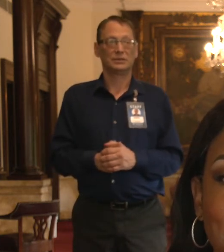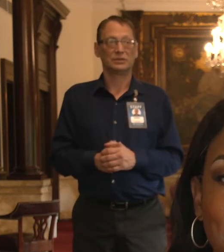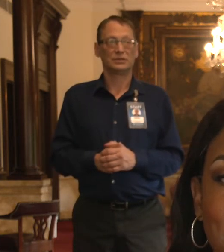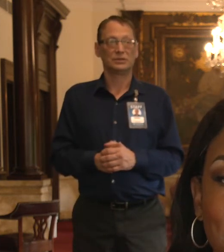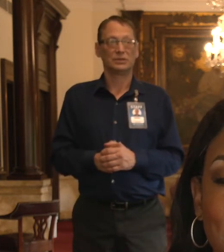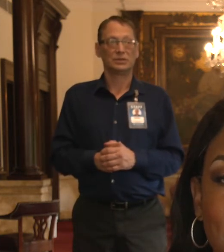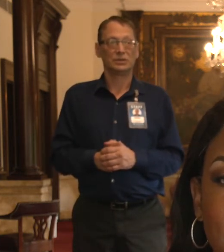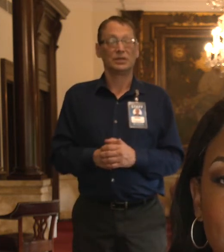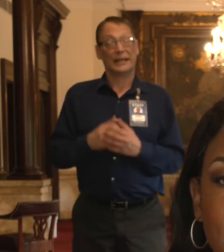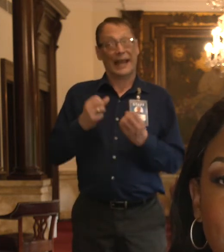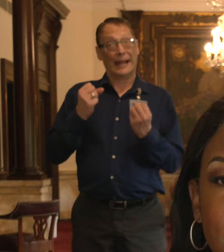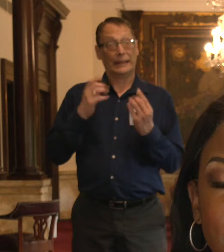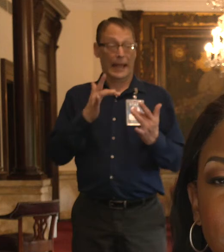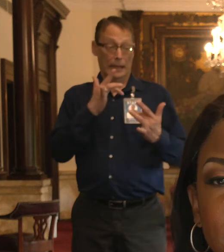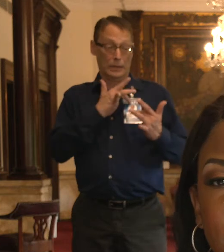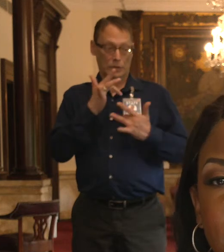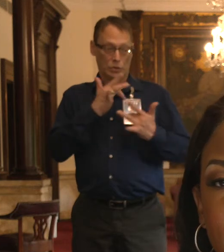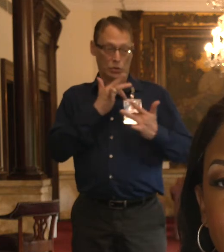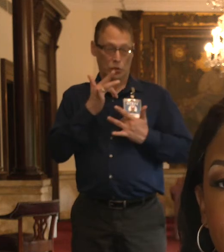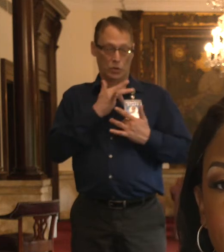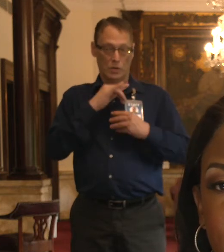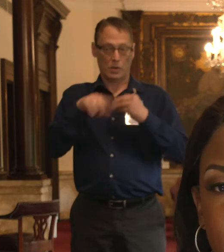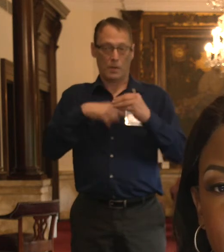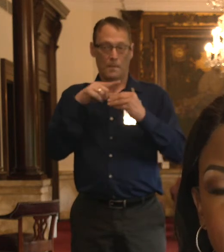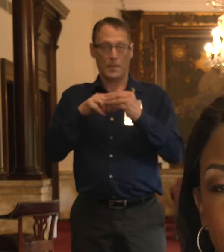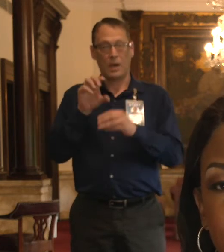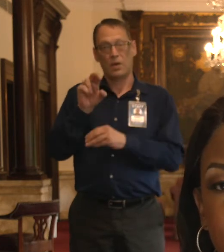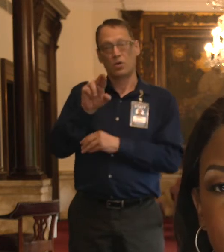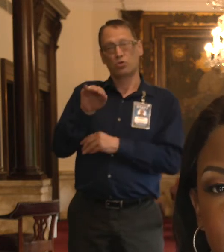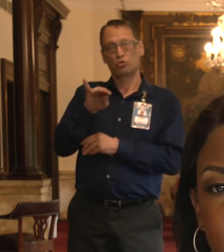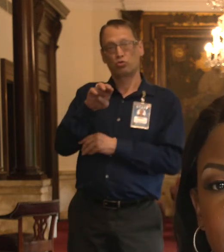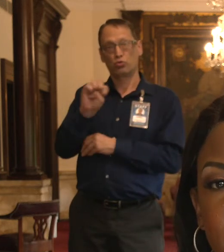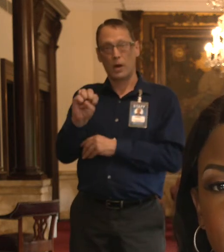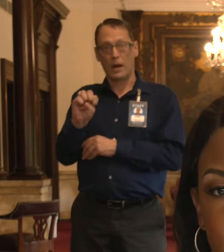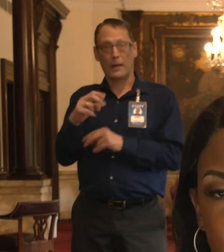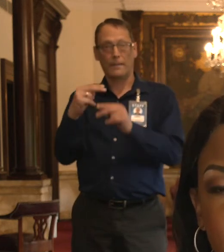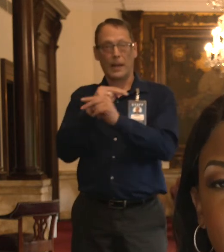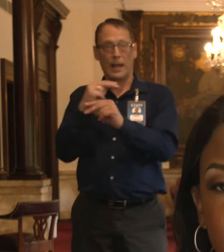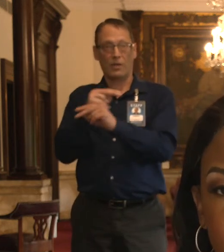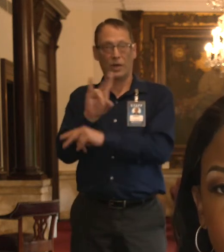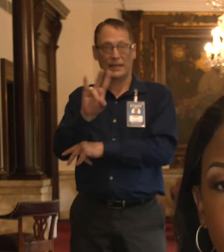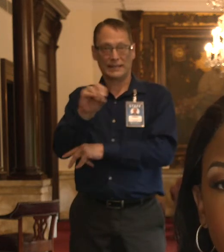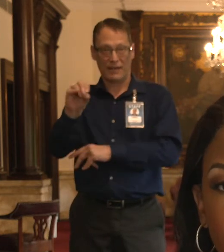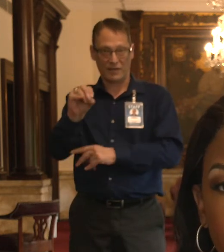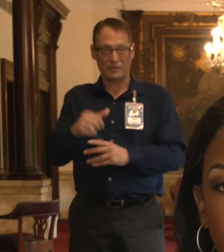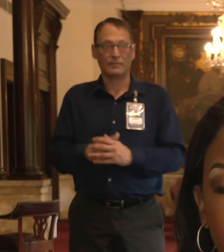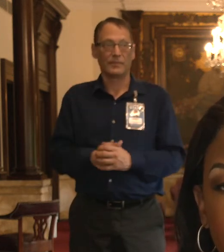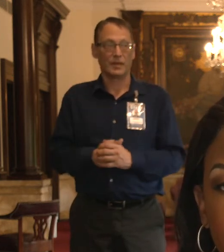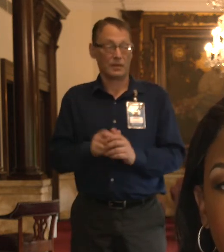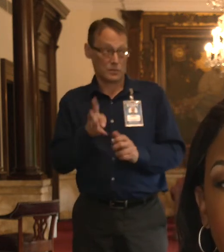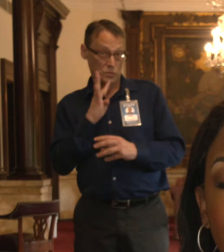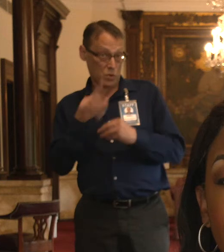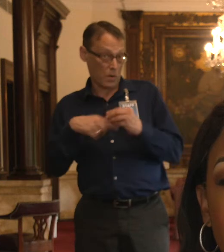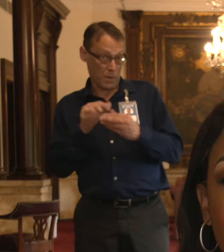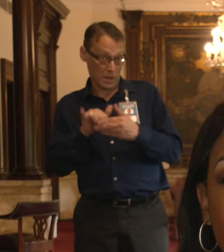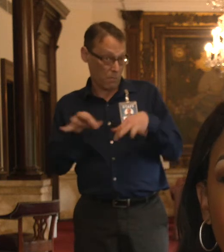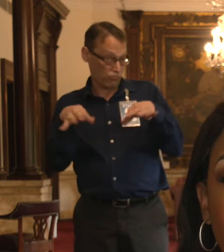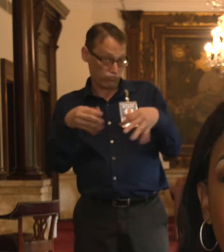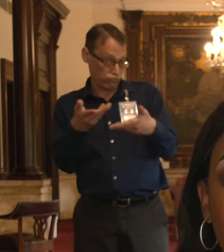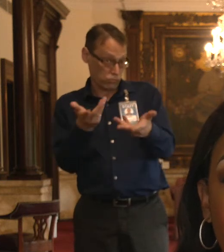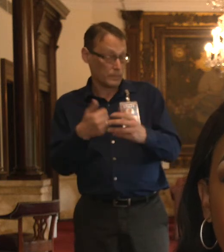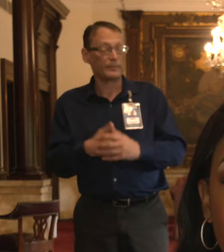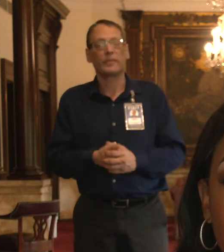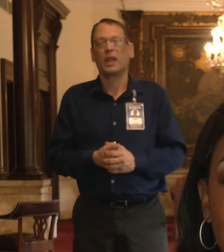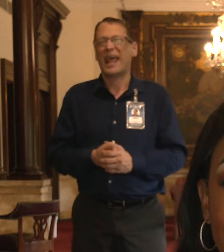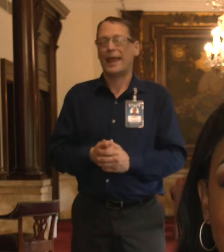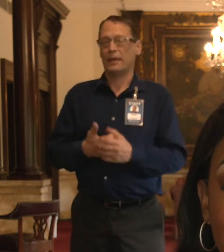So there's a lot of concern about the crime on Highway 70. Can you speak to that? Yes, so